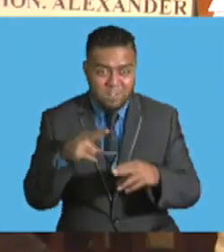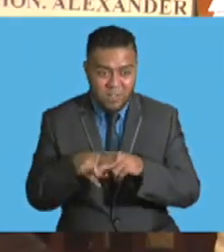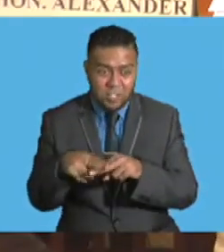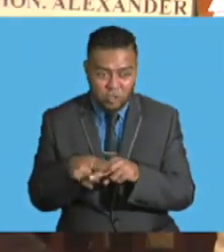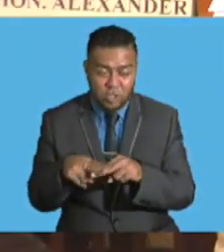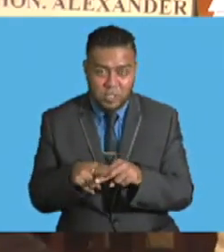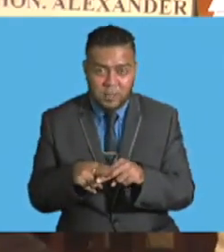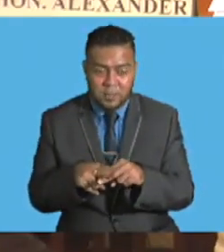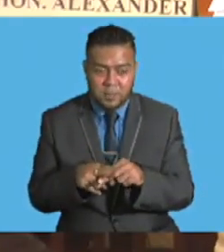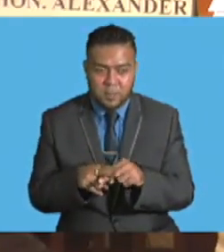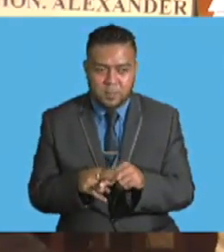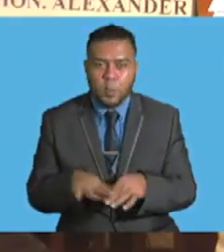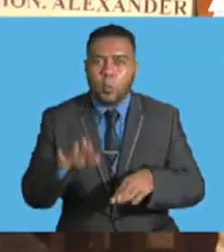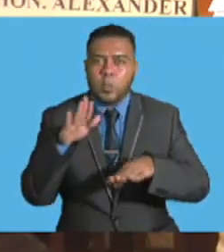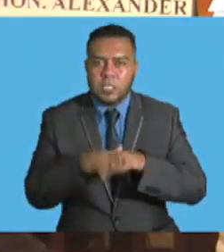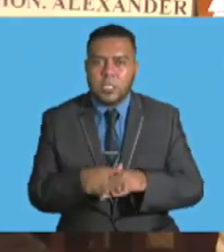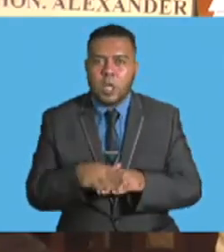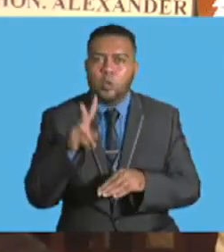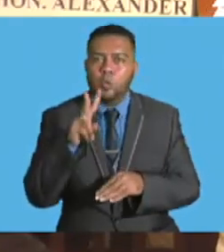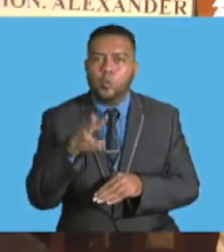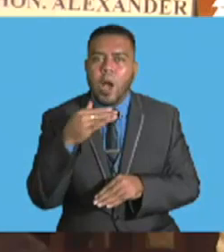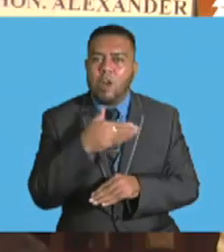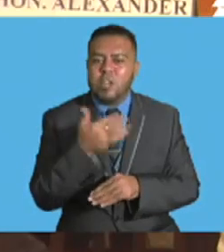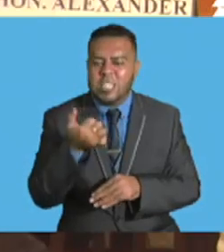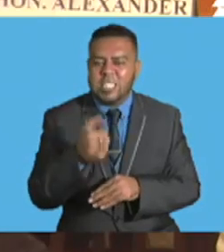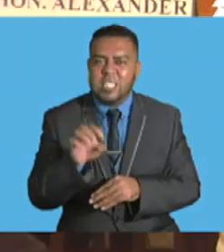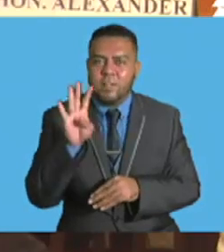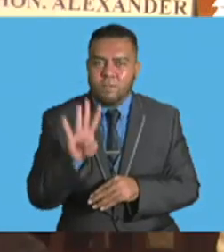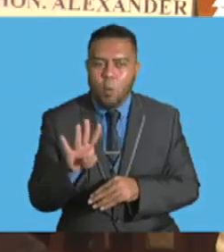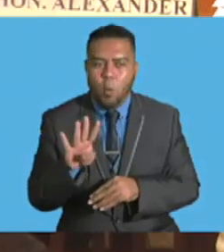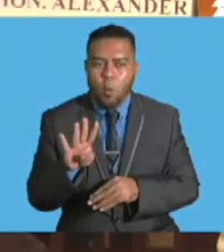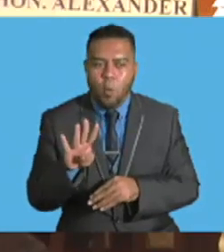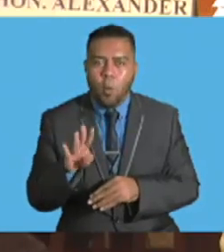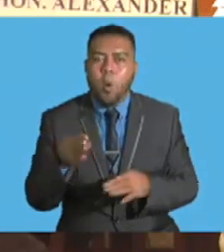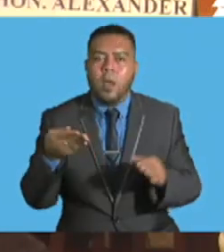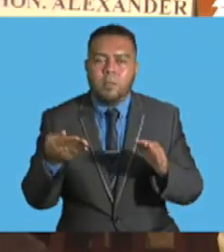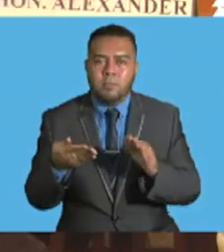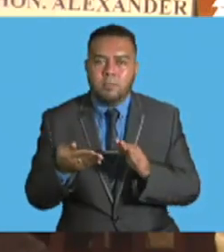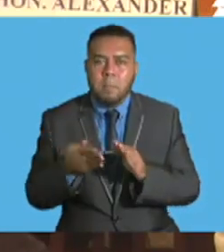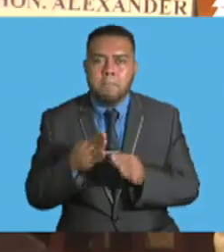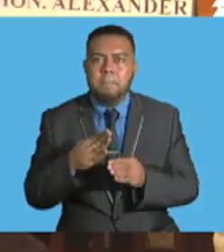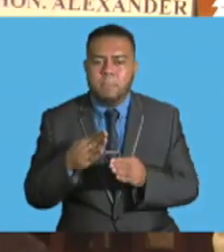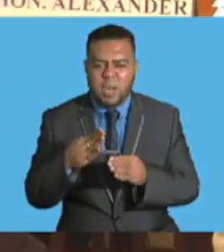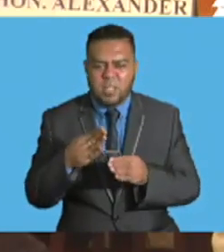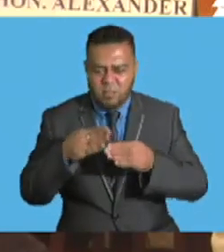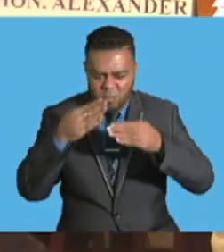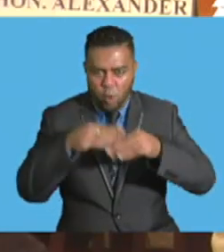sitting at 264 Magistrates Court.